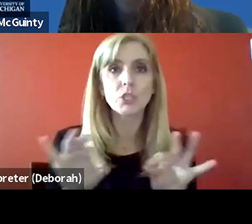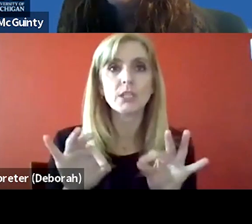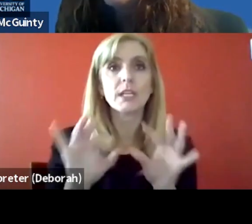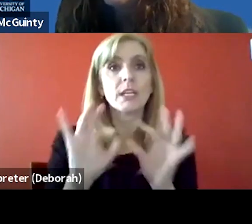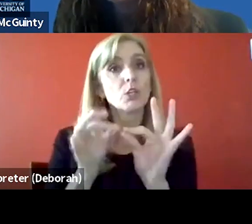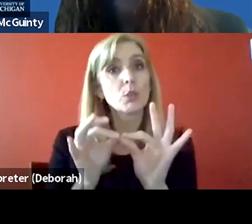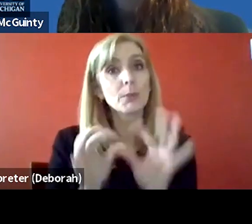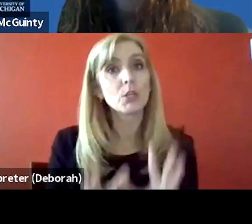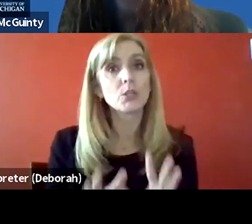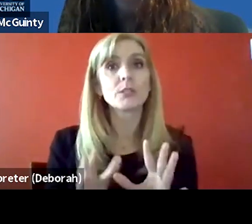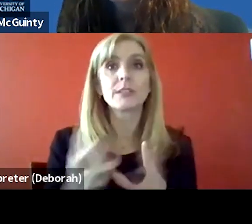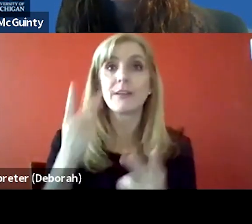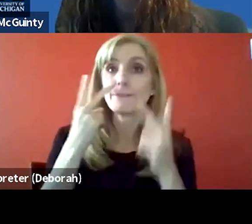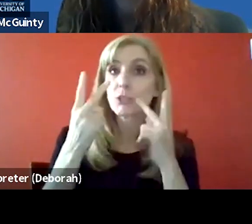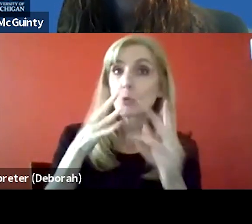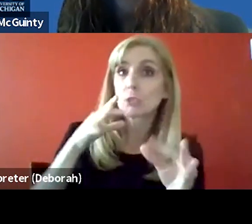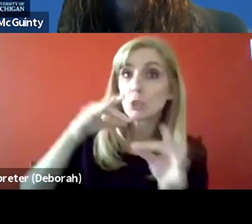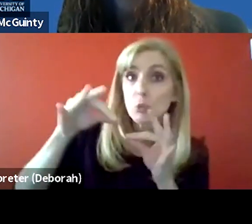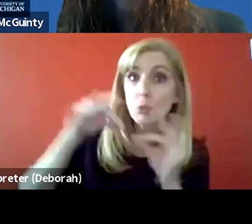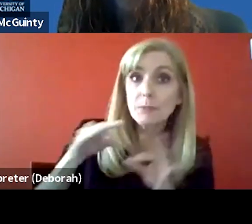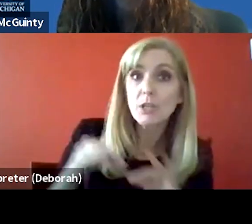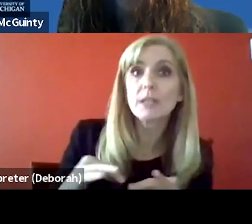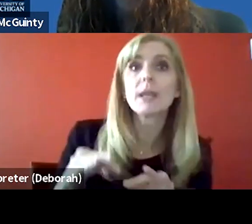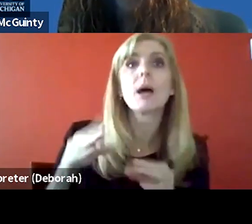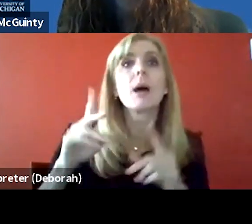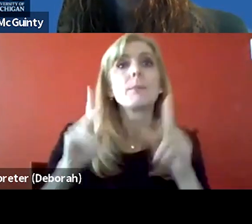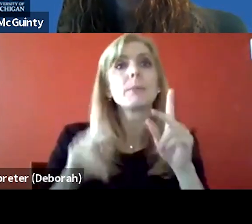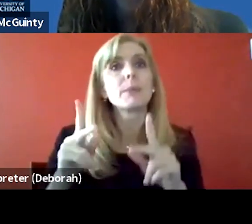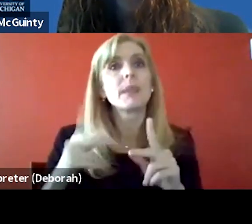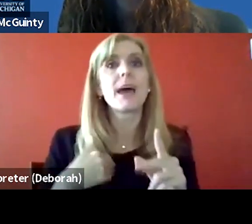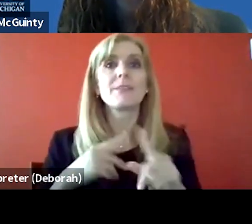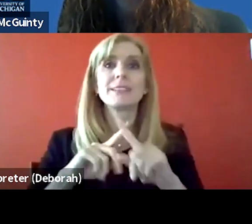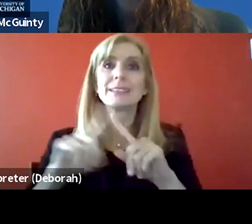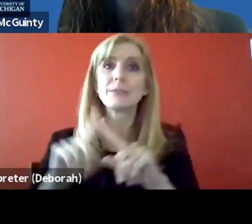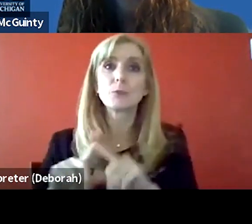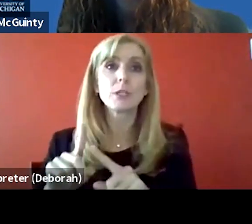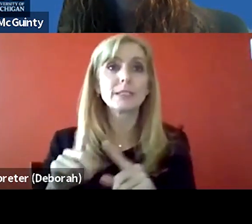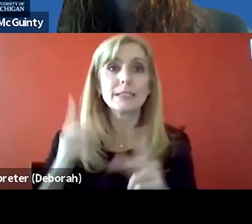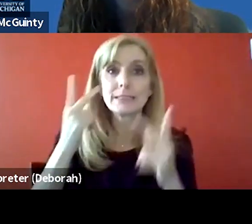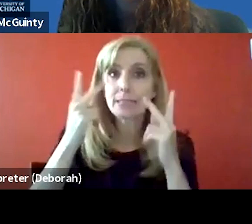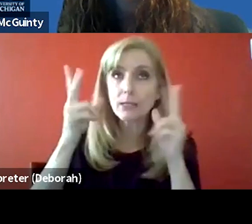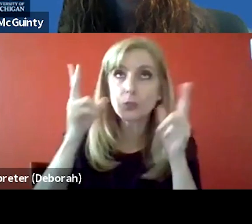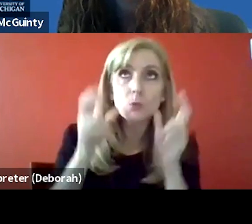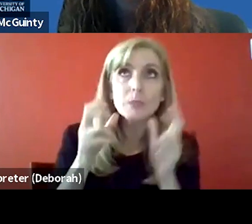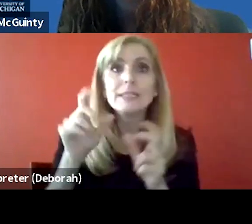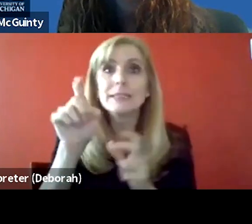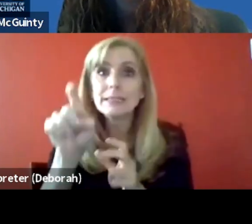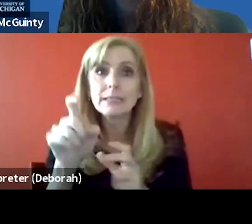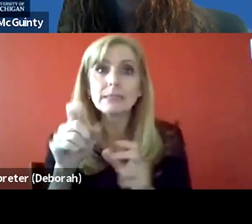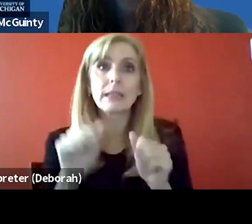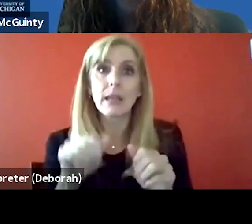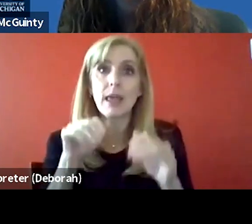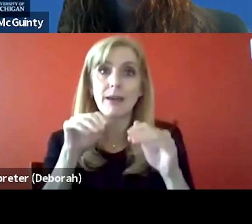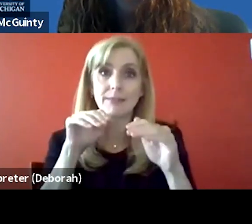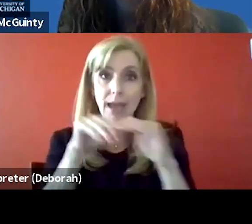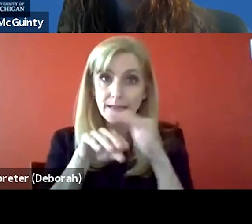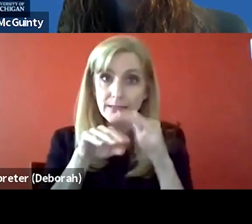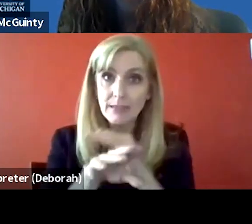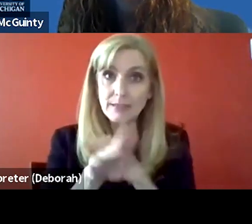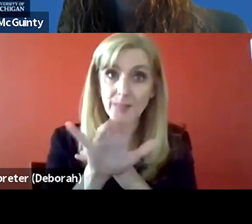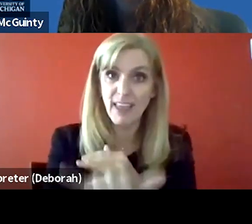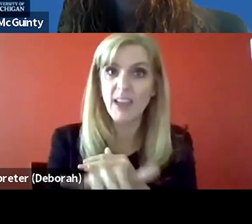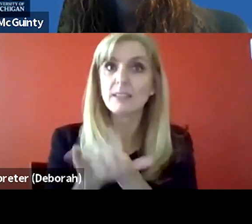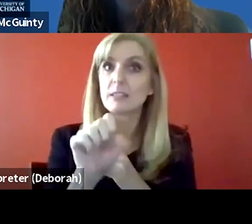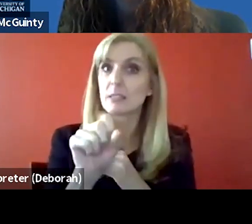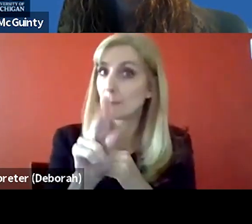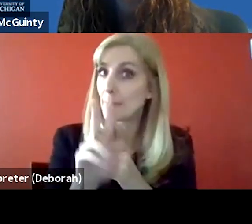visual descriptions, so people with various sensory needs can have access to that online space. That's a big one.